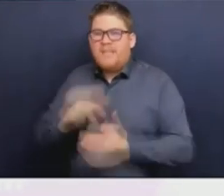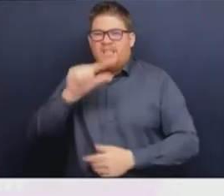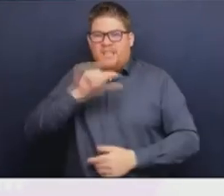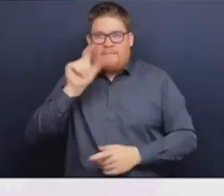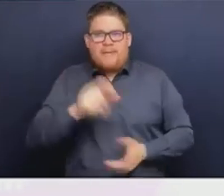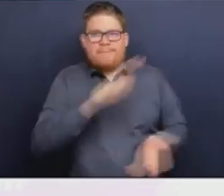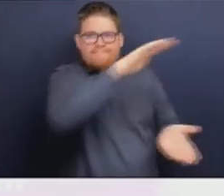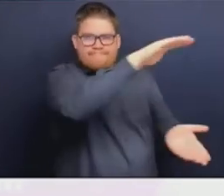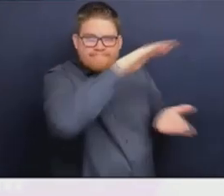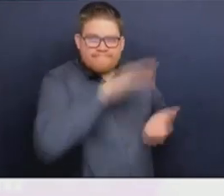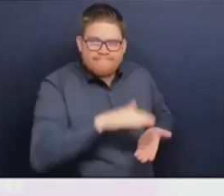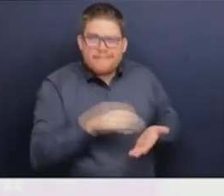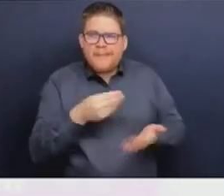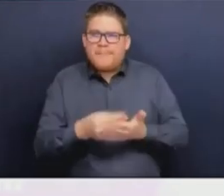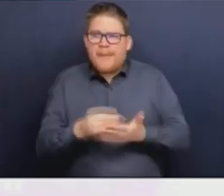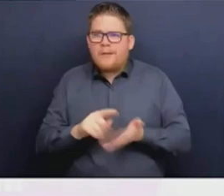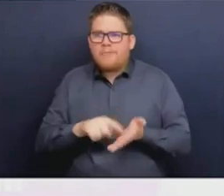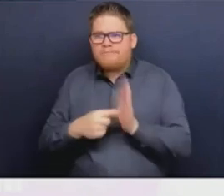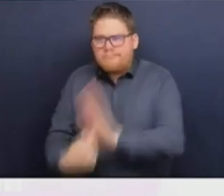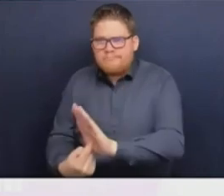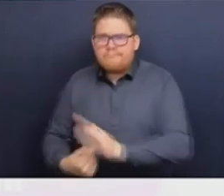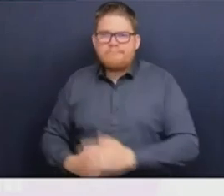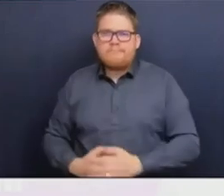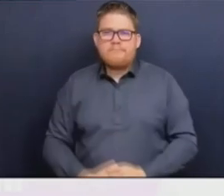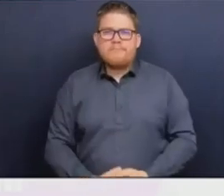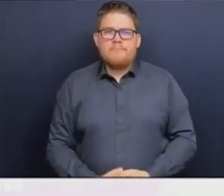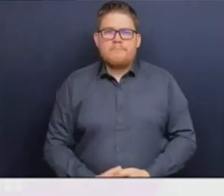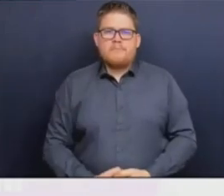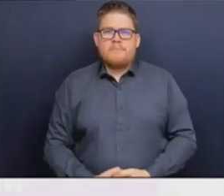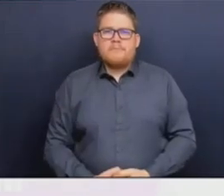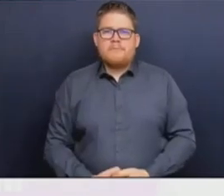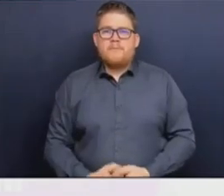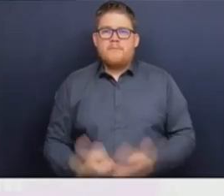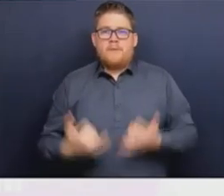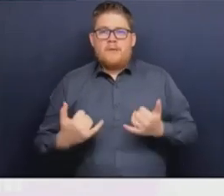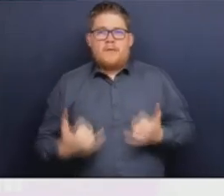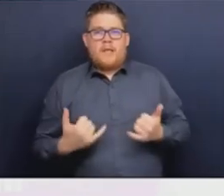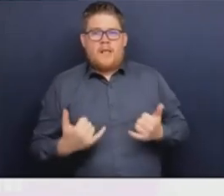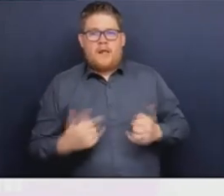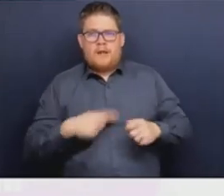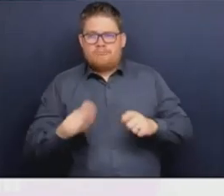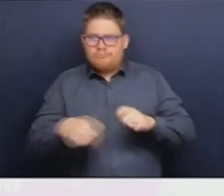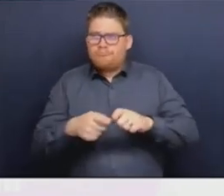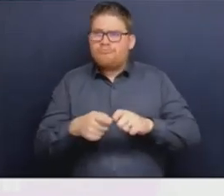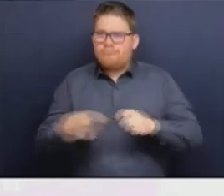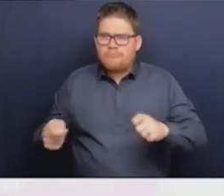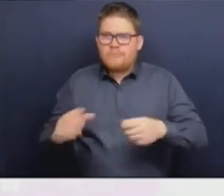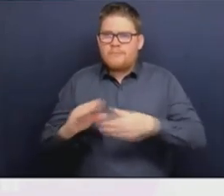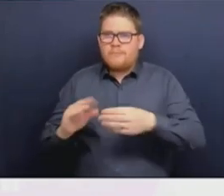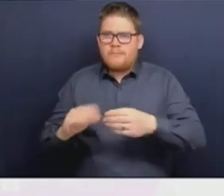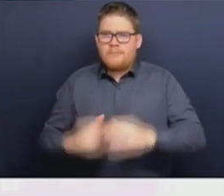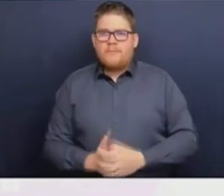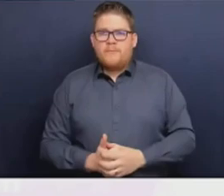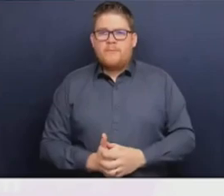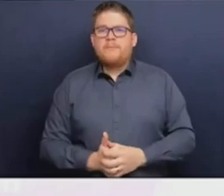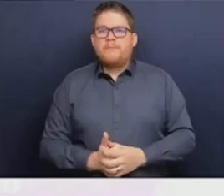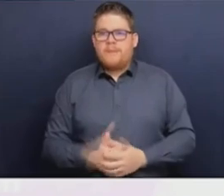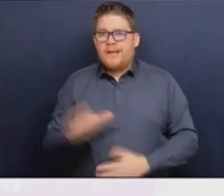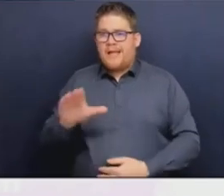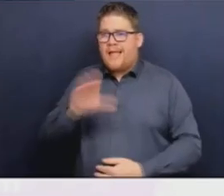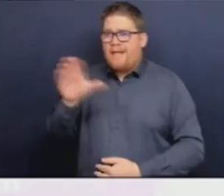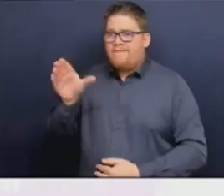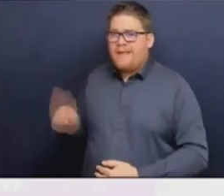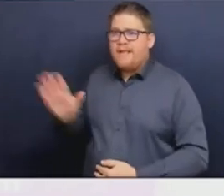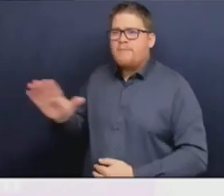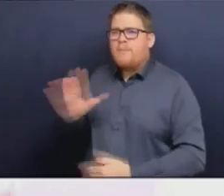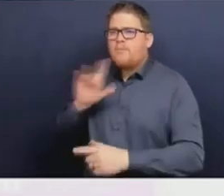I will close with the African Ubuntu promise that I am